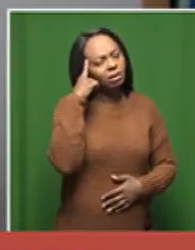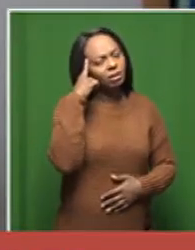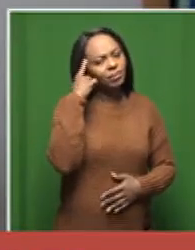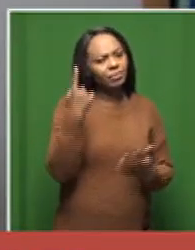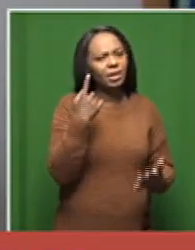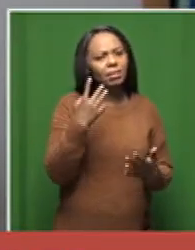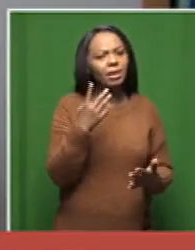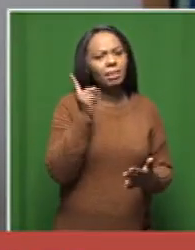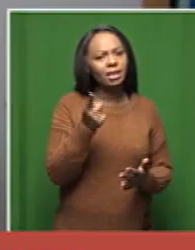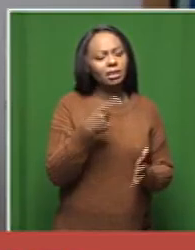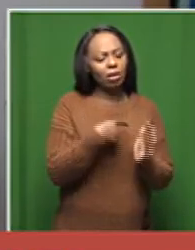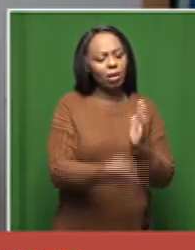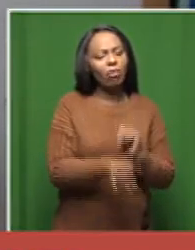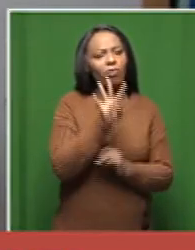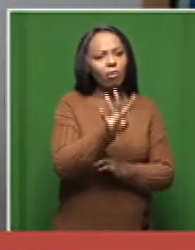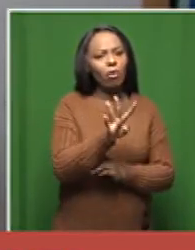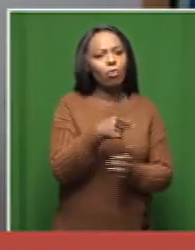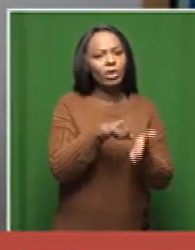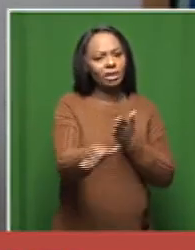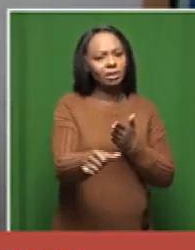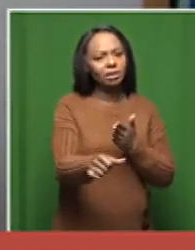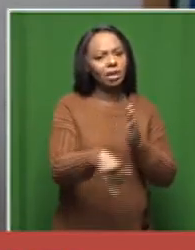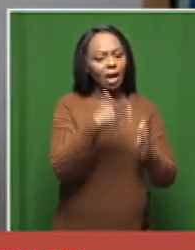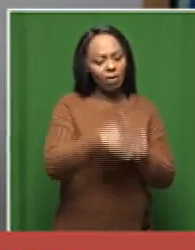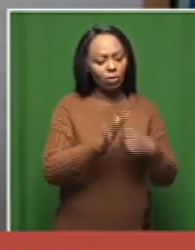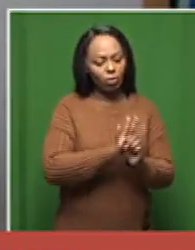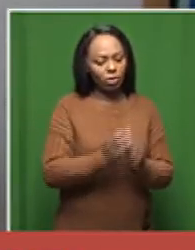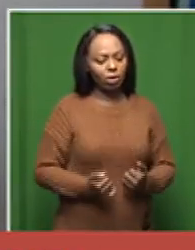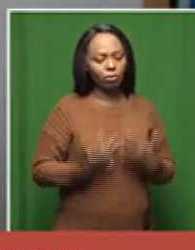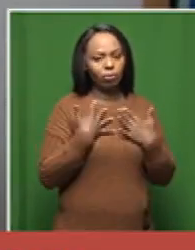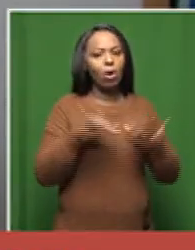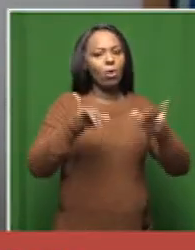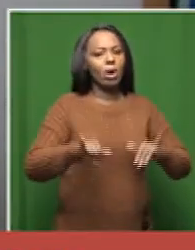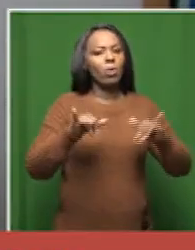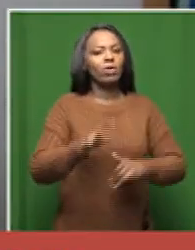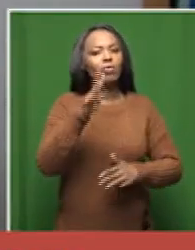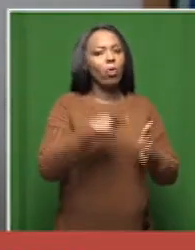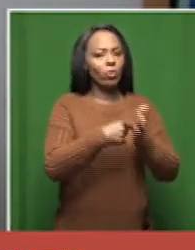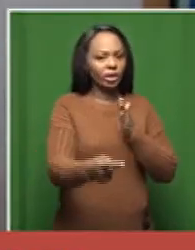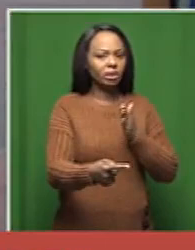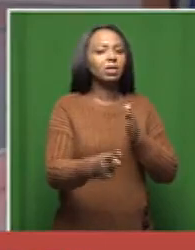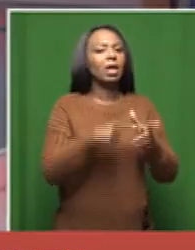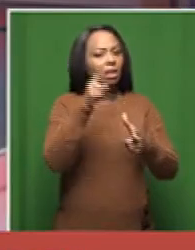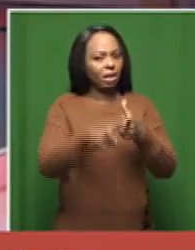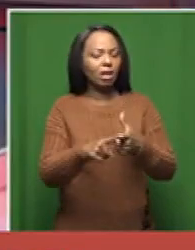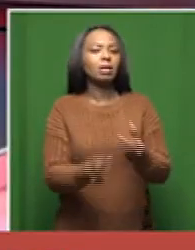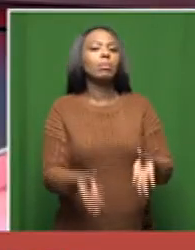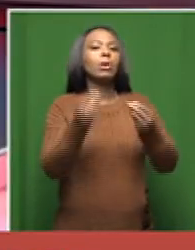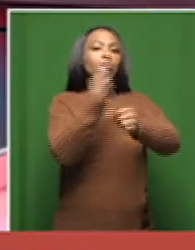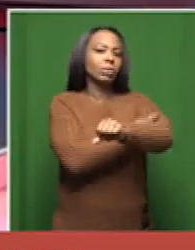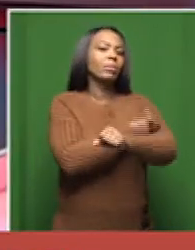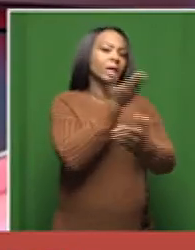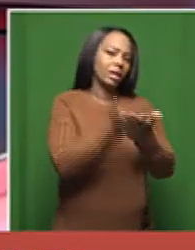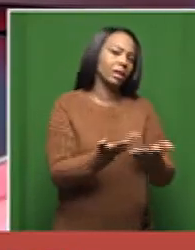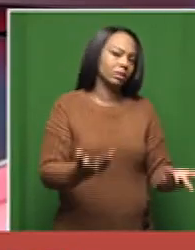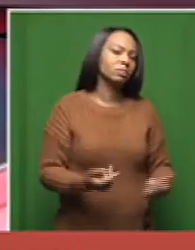about 4 weeks after you've had the COVID before you have the vaccine. All right, and another one says the